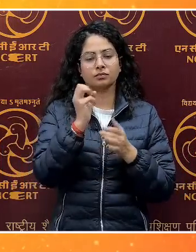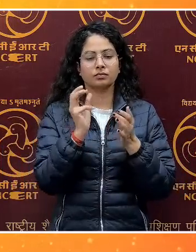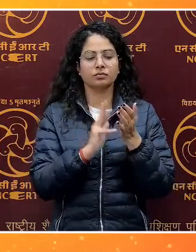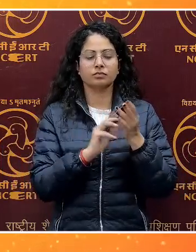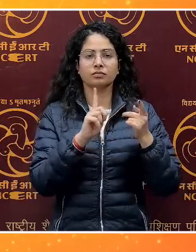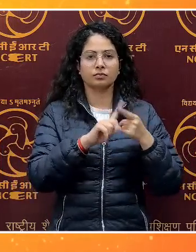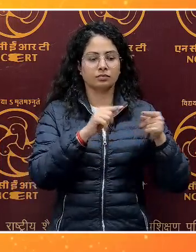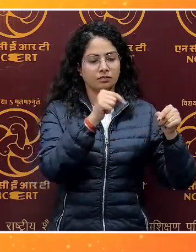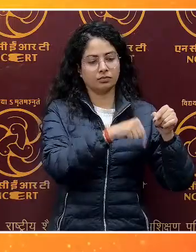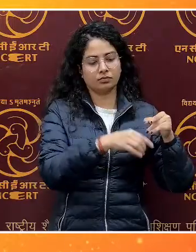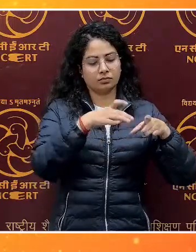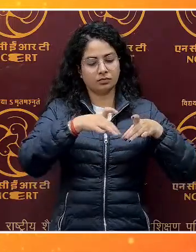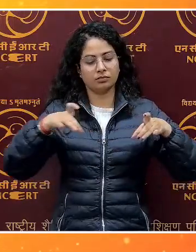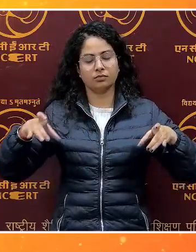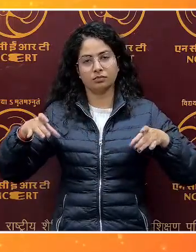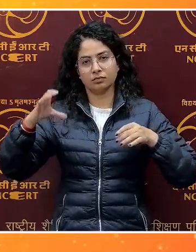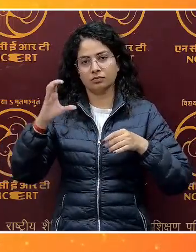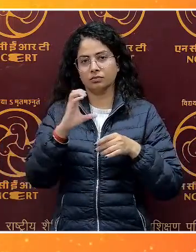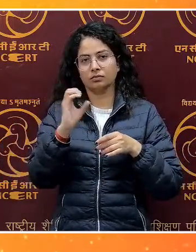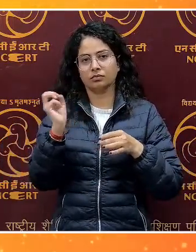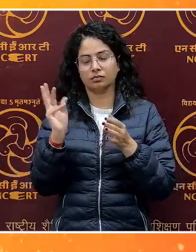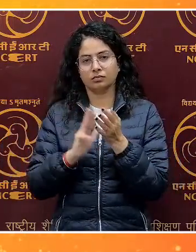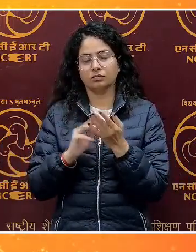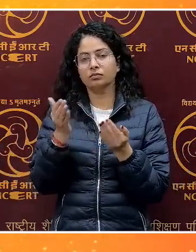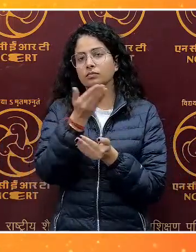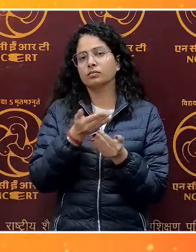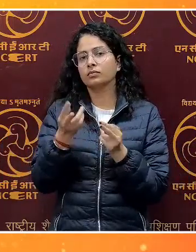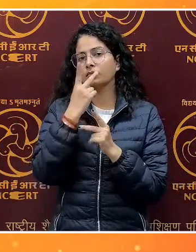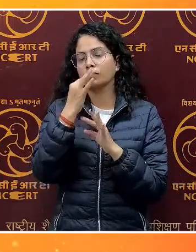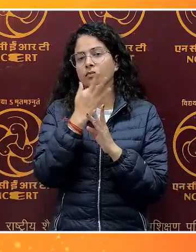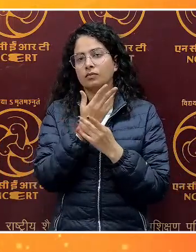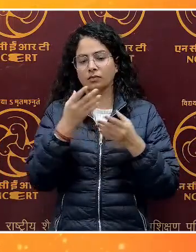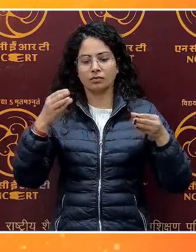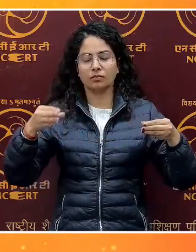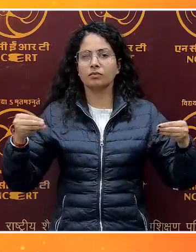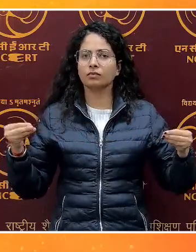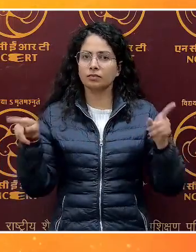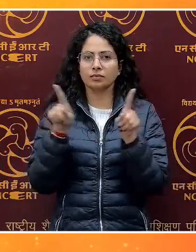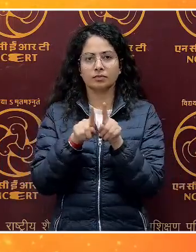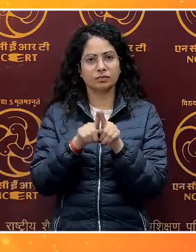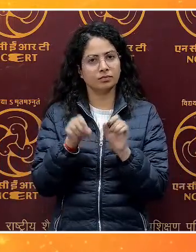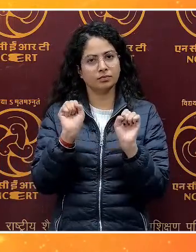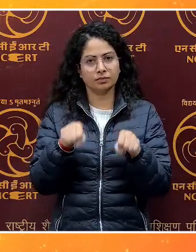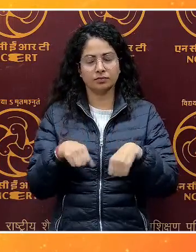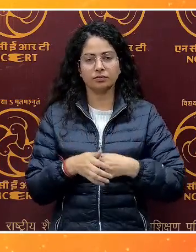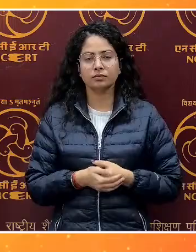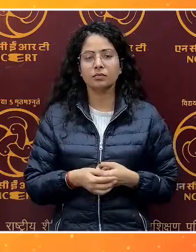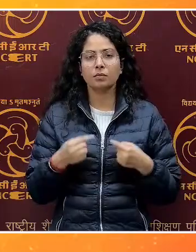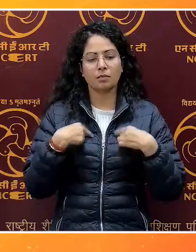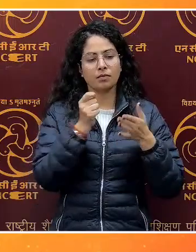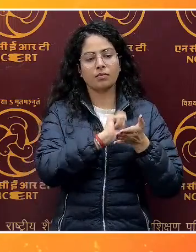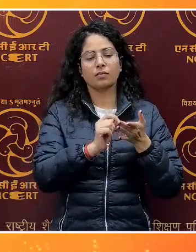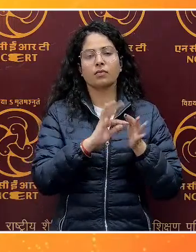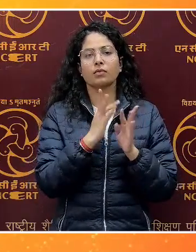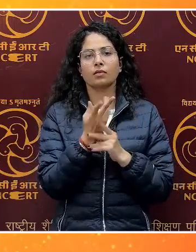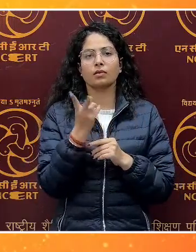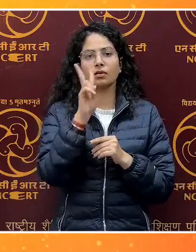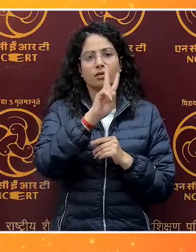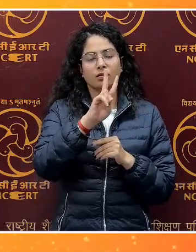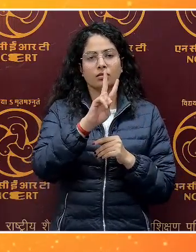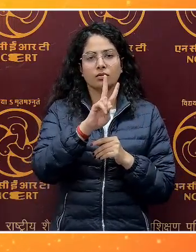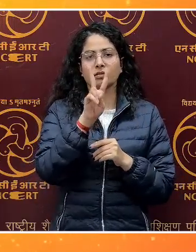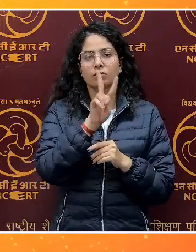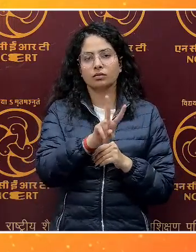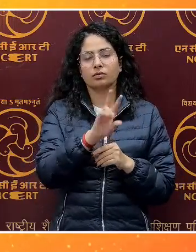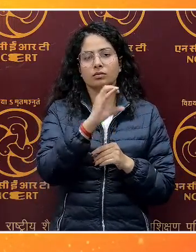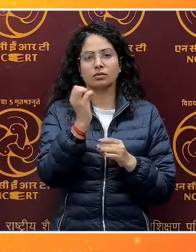and cone, and you will be noticing that these two cones are similar, right? So, I can write down 2 times the volume of